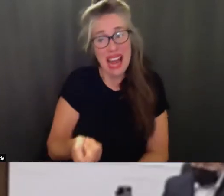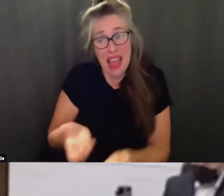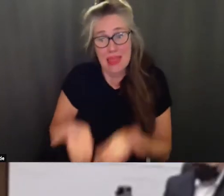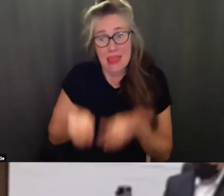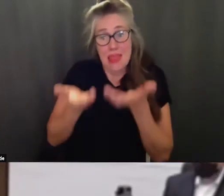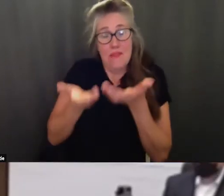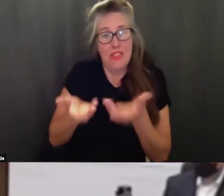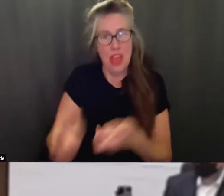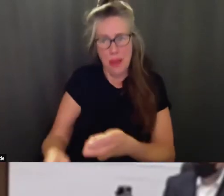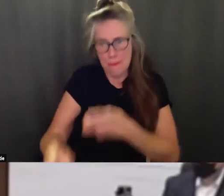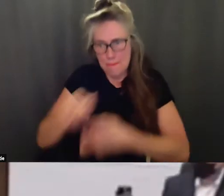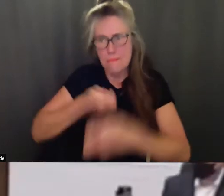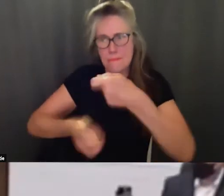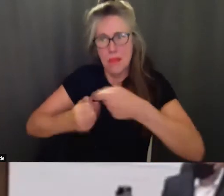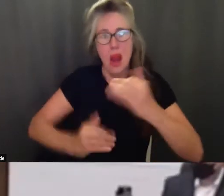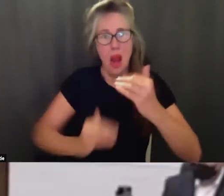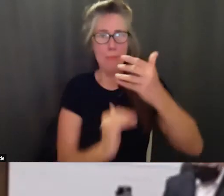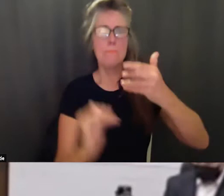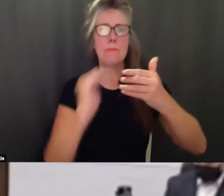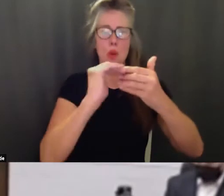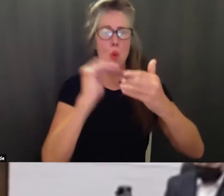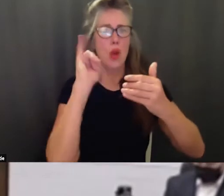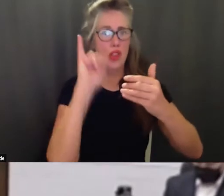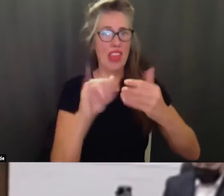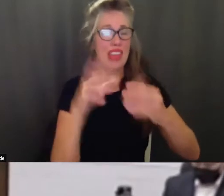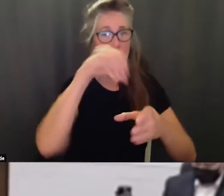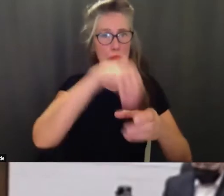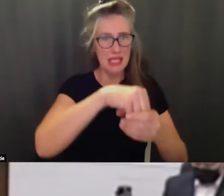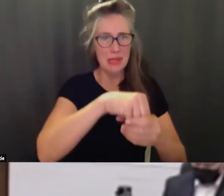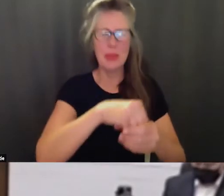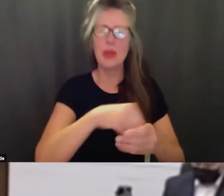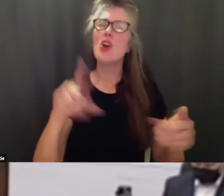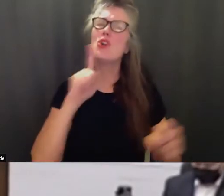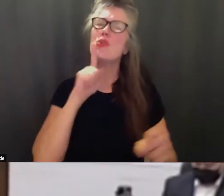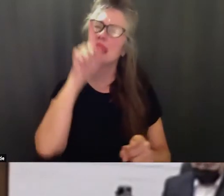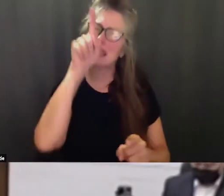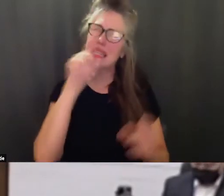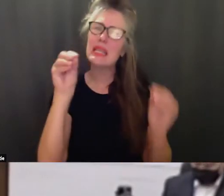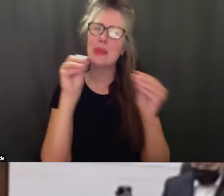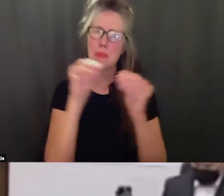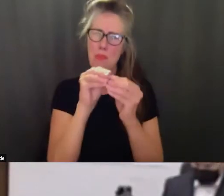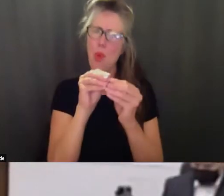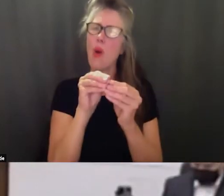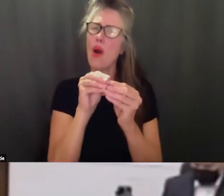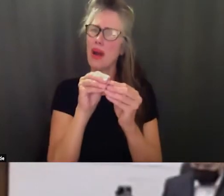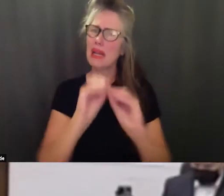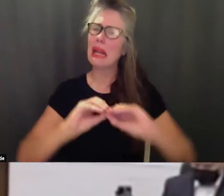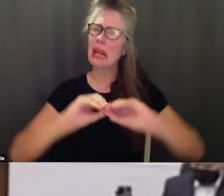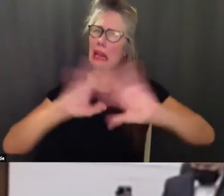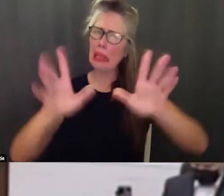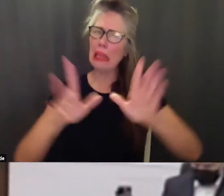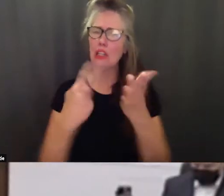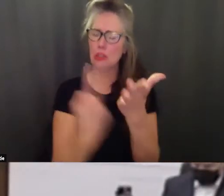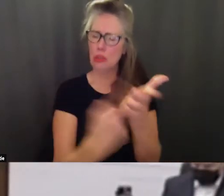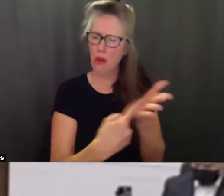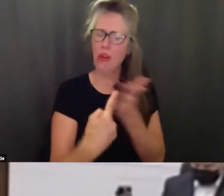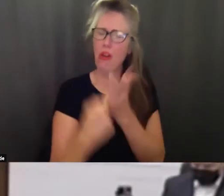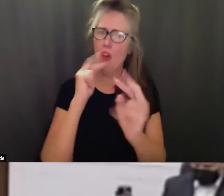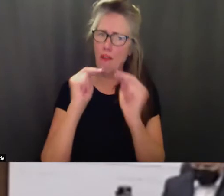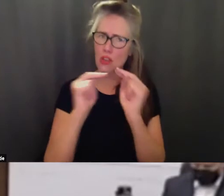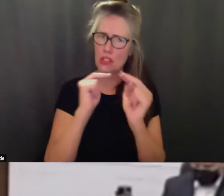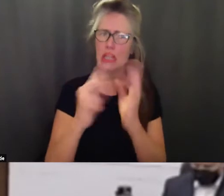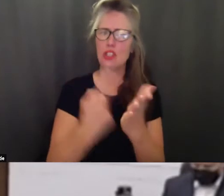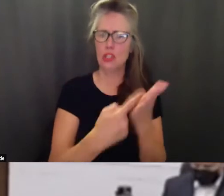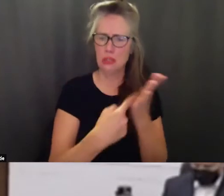are the conversations we truly have to have, and so with that being said, we eliminated the part where it